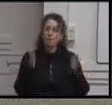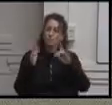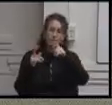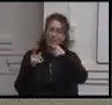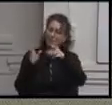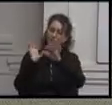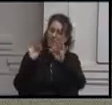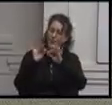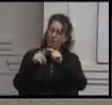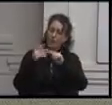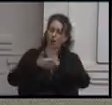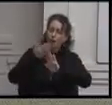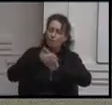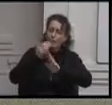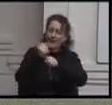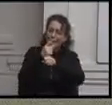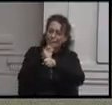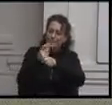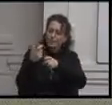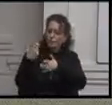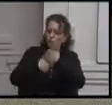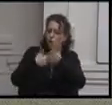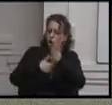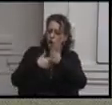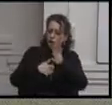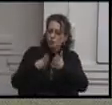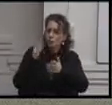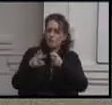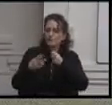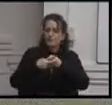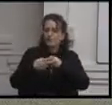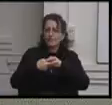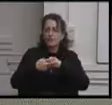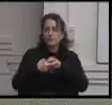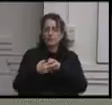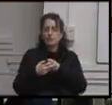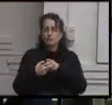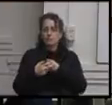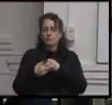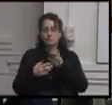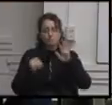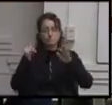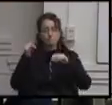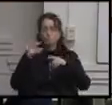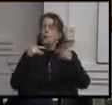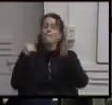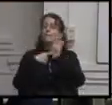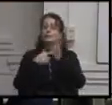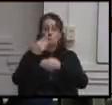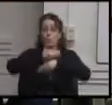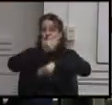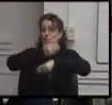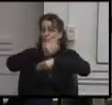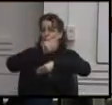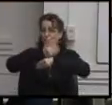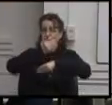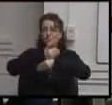and savings? Well, 30-year windows tend to be more energy efficient than 15-year windows.